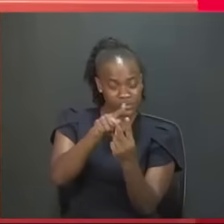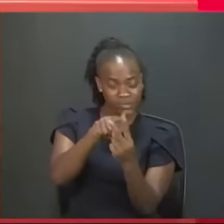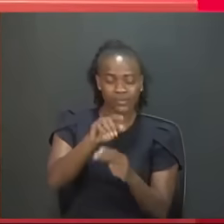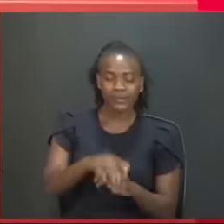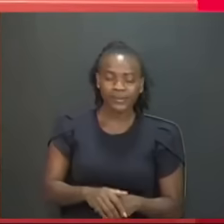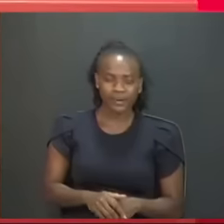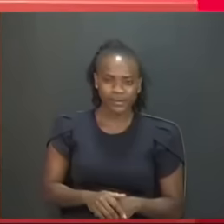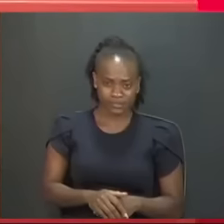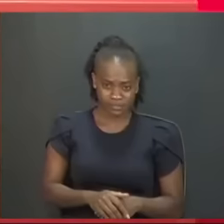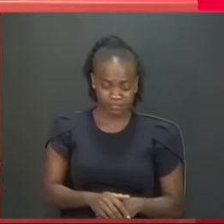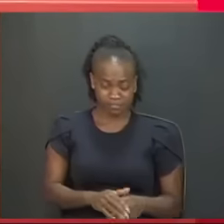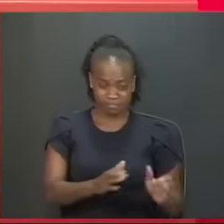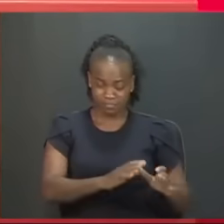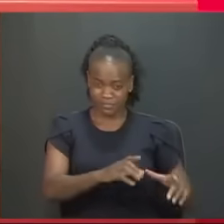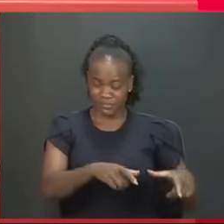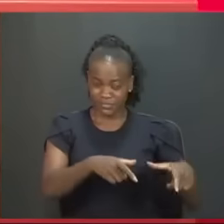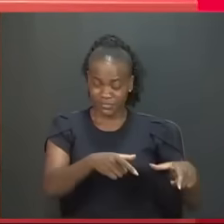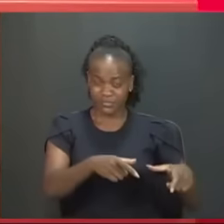side